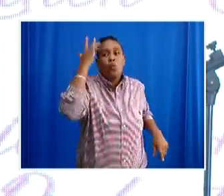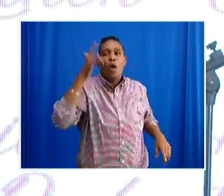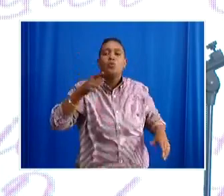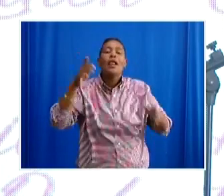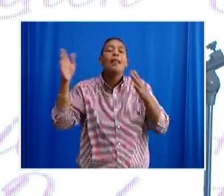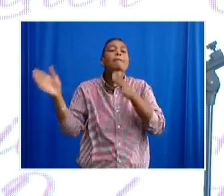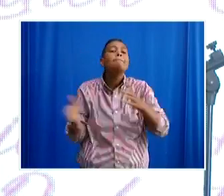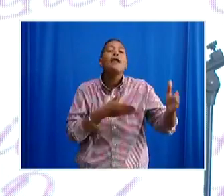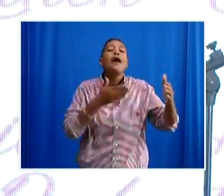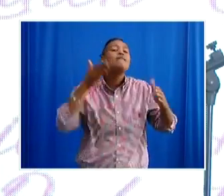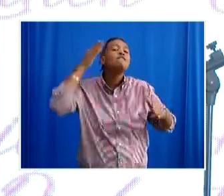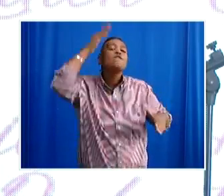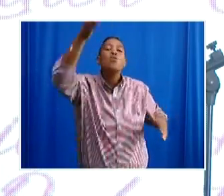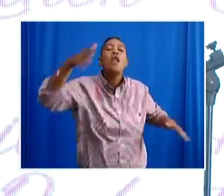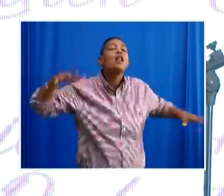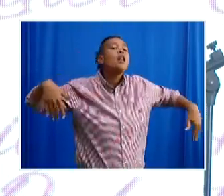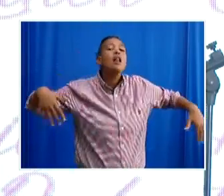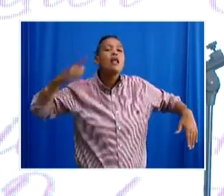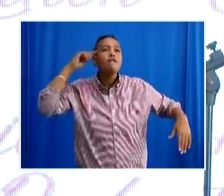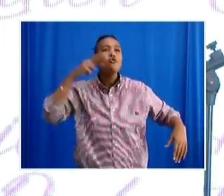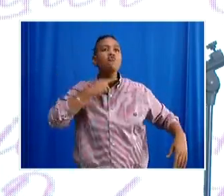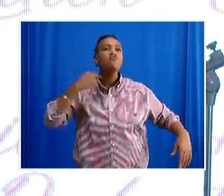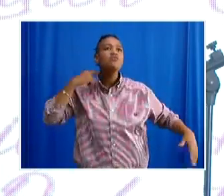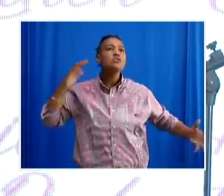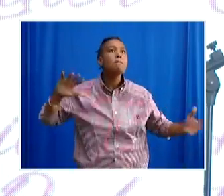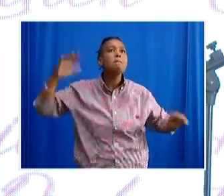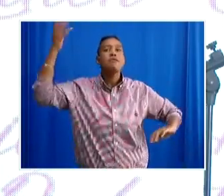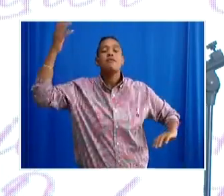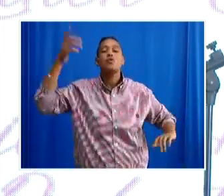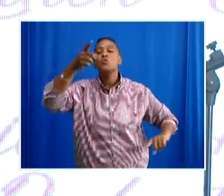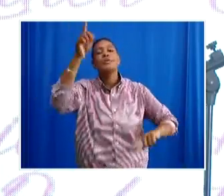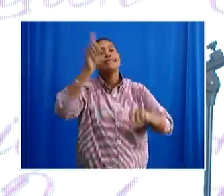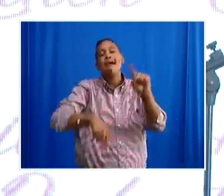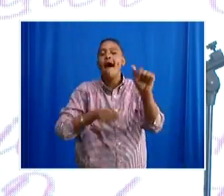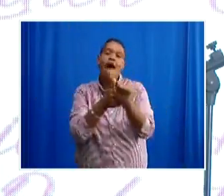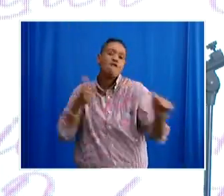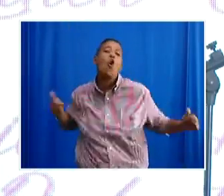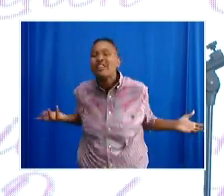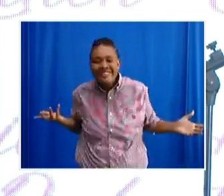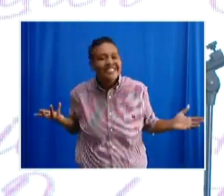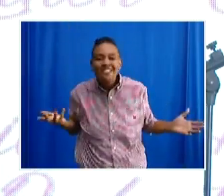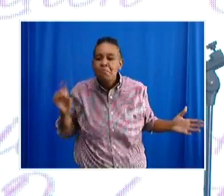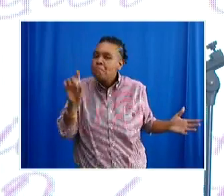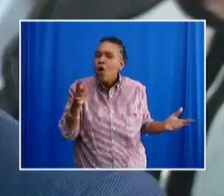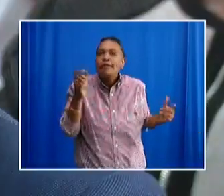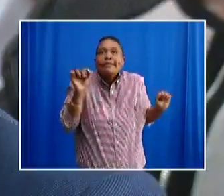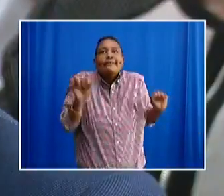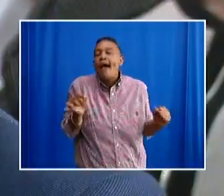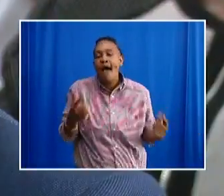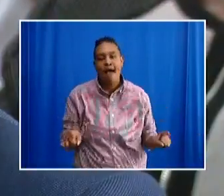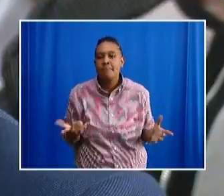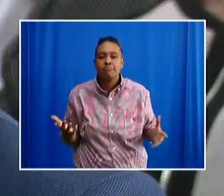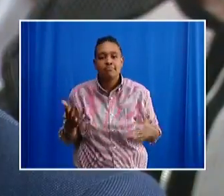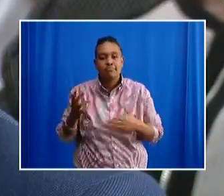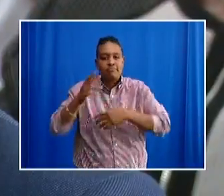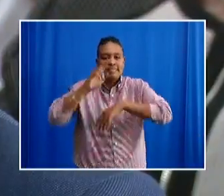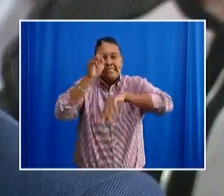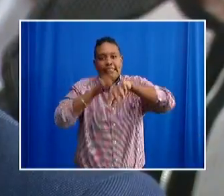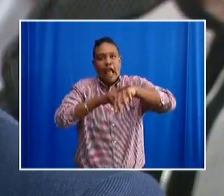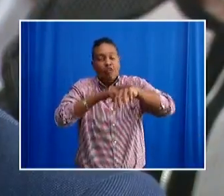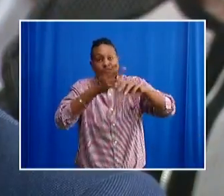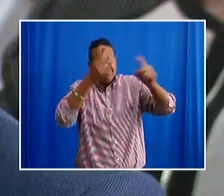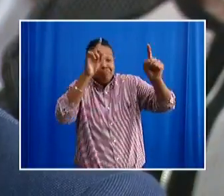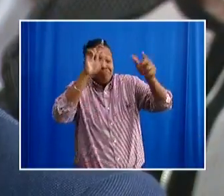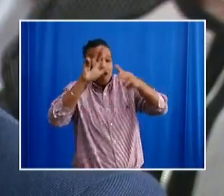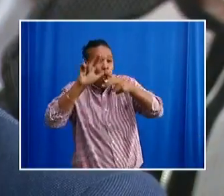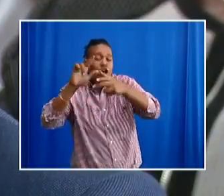in advance for that risk of natural disaster that you cannot get rid of. So what